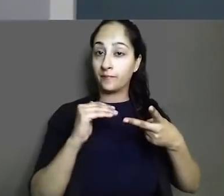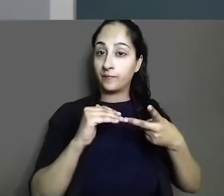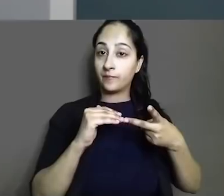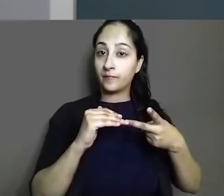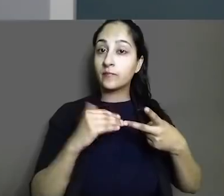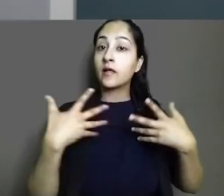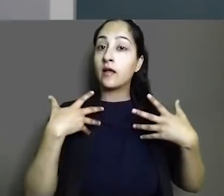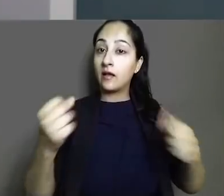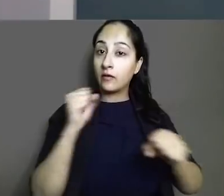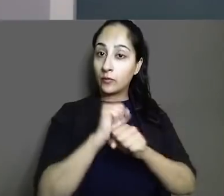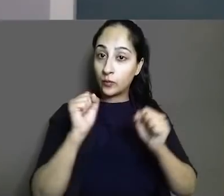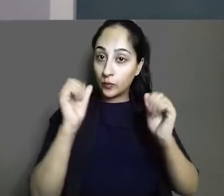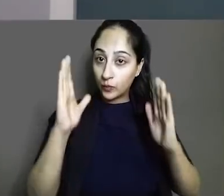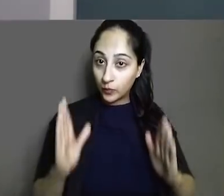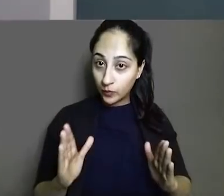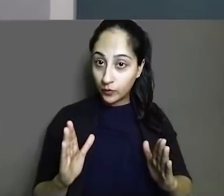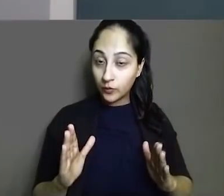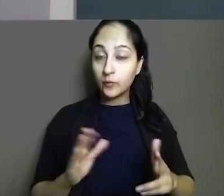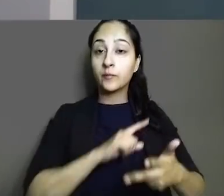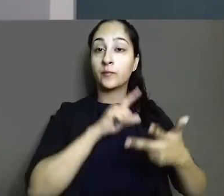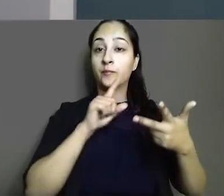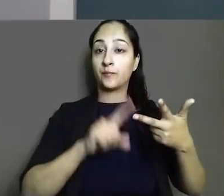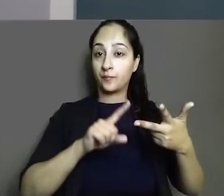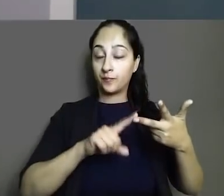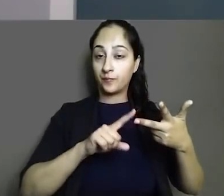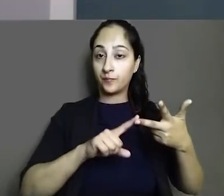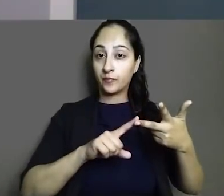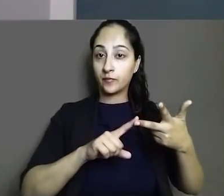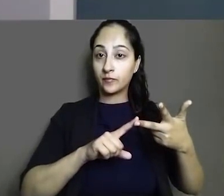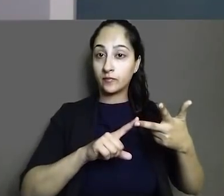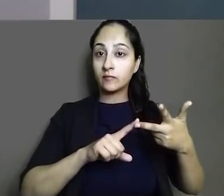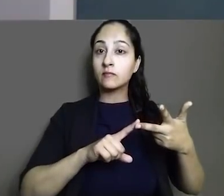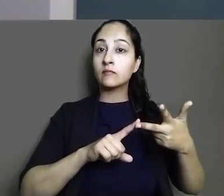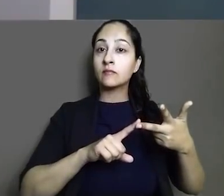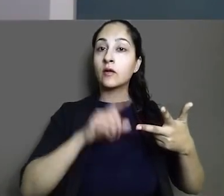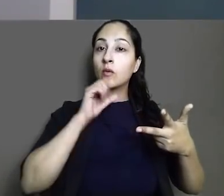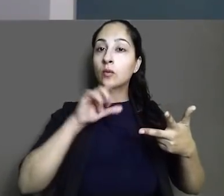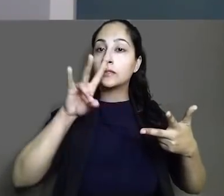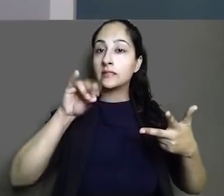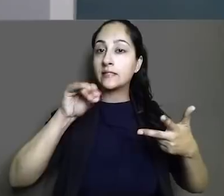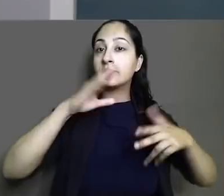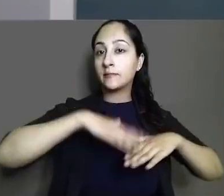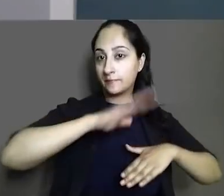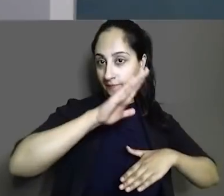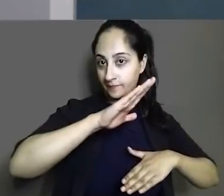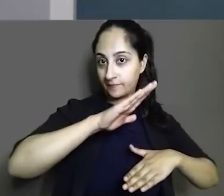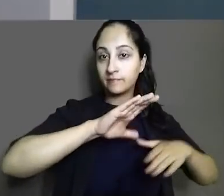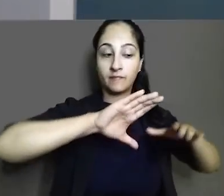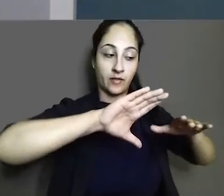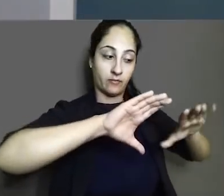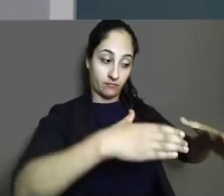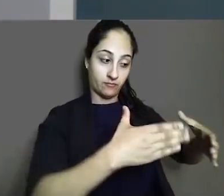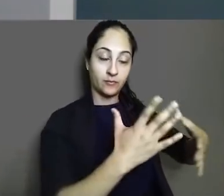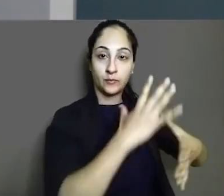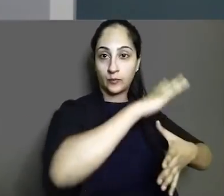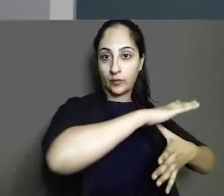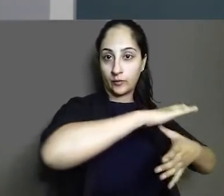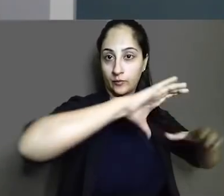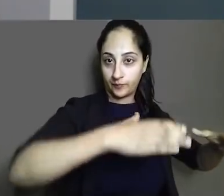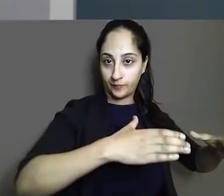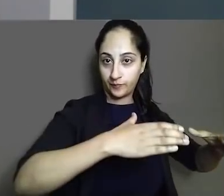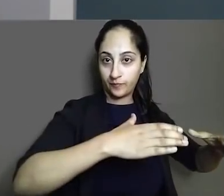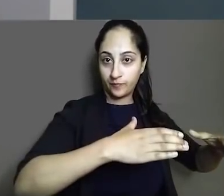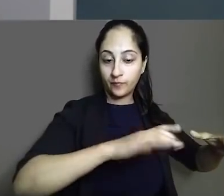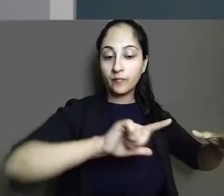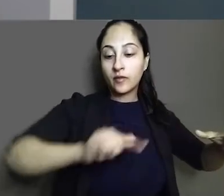who live or work in long-term care facilities, frontline healthcare workers, and those over 70 years of age and